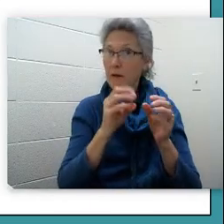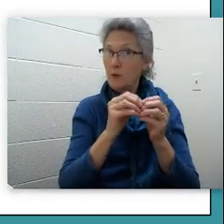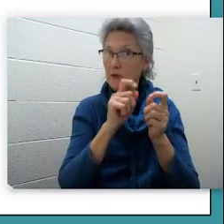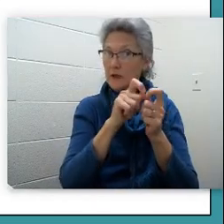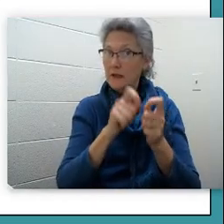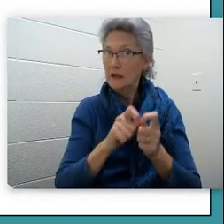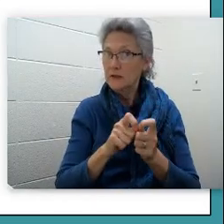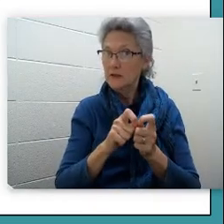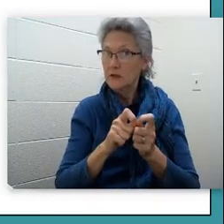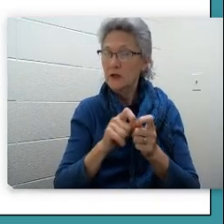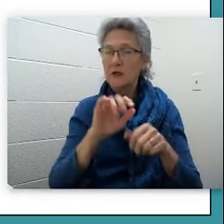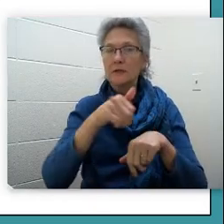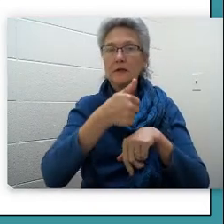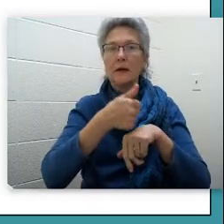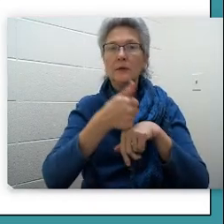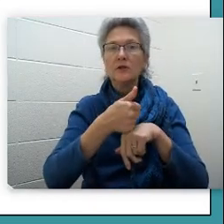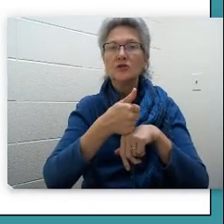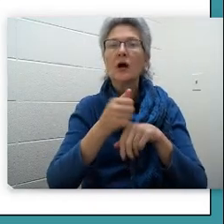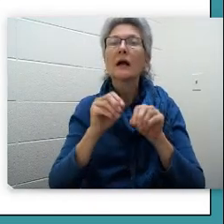idea.